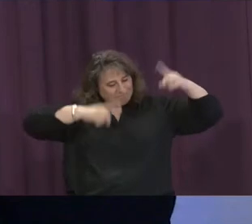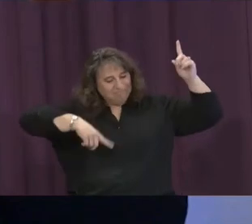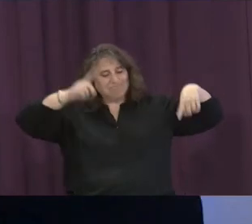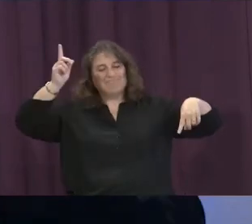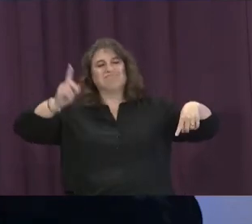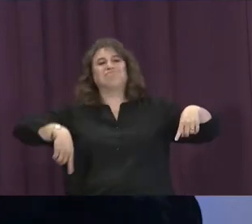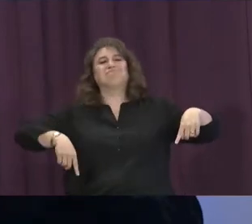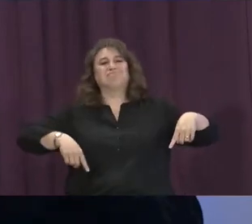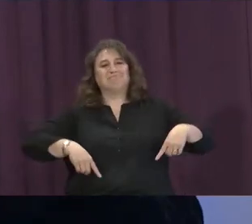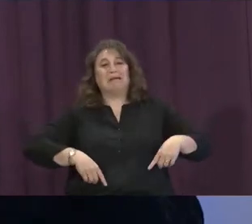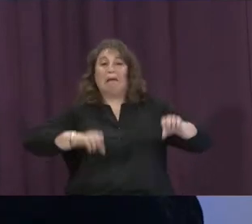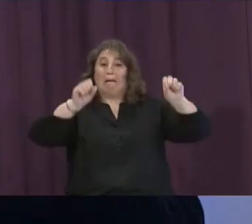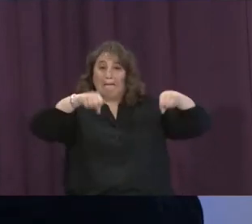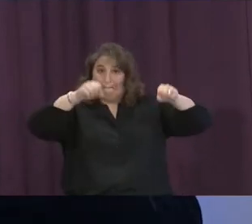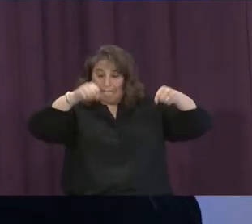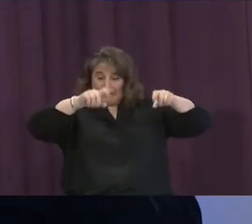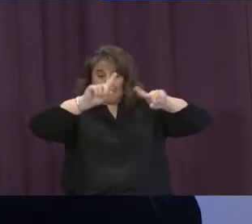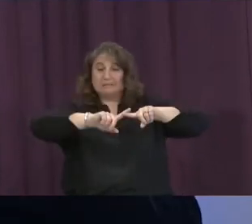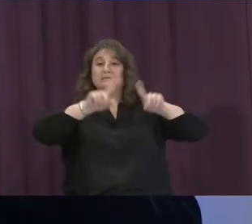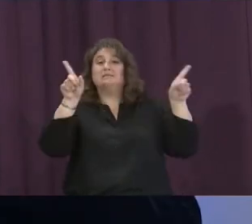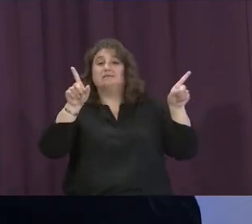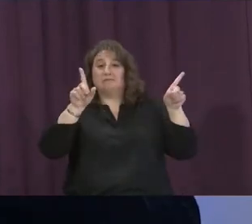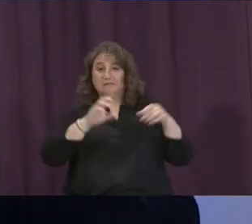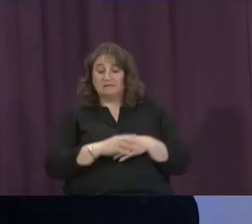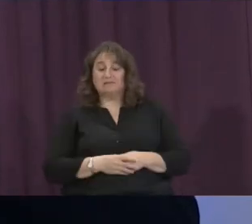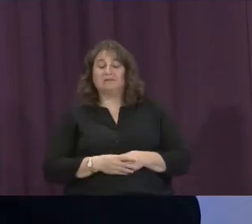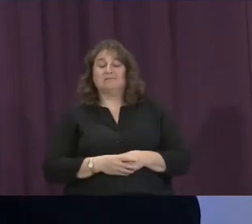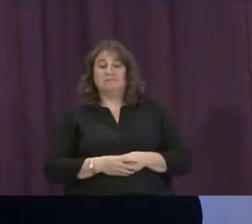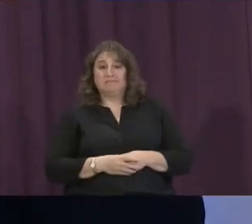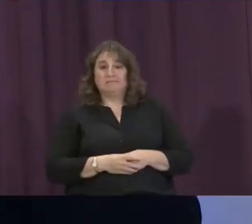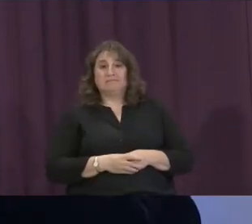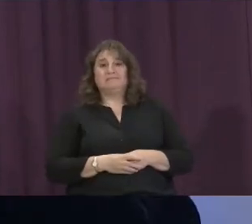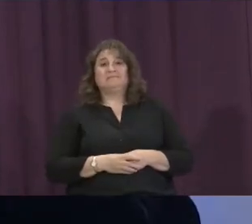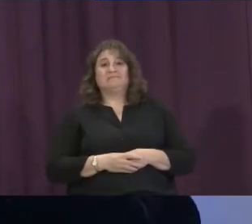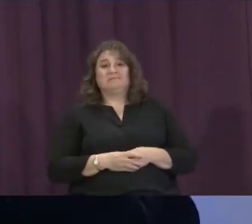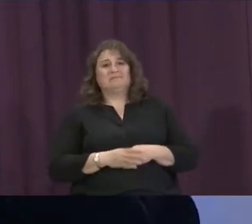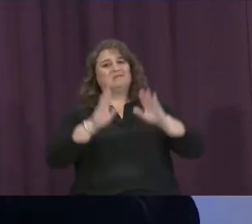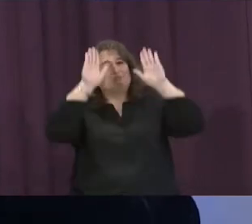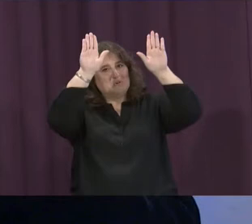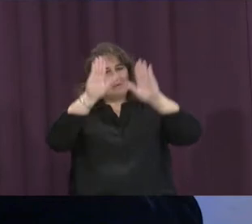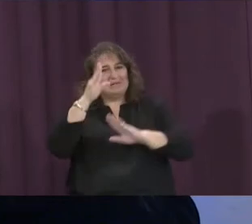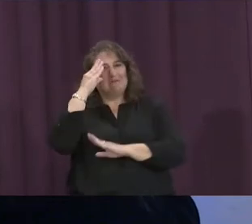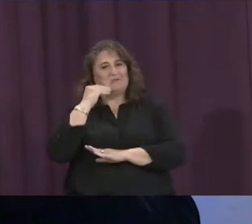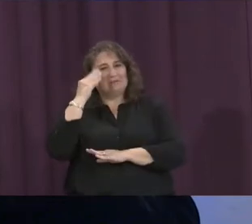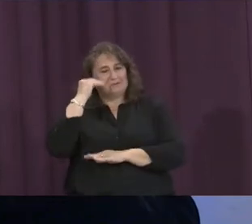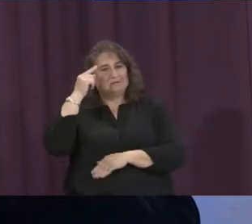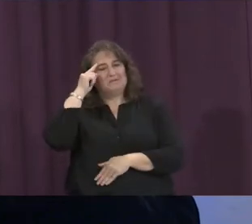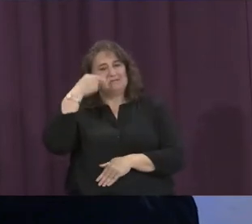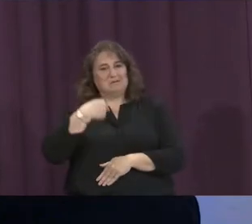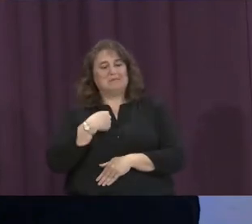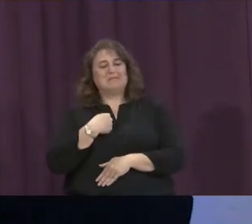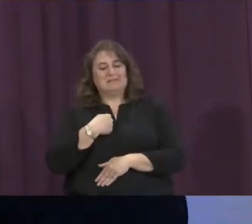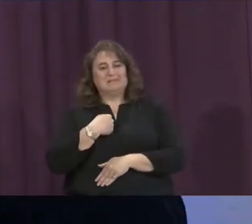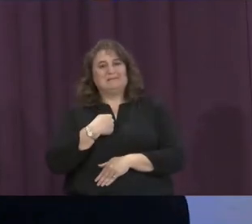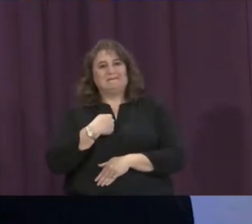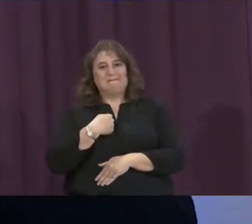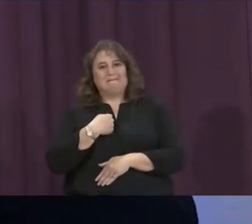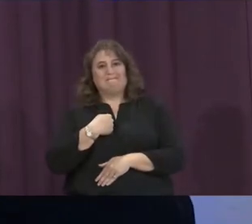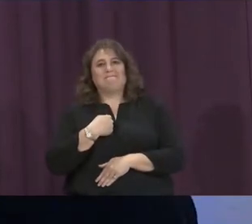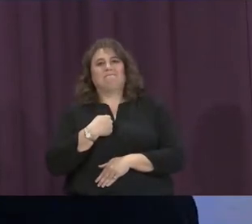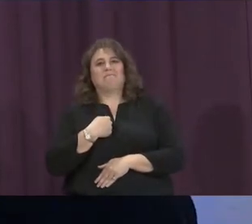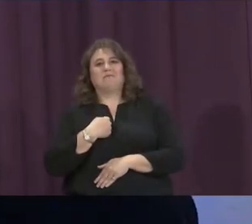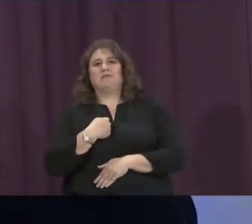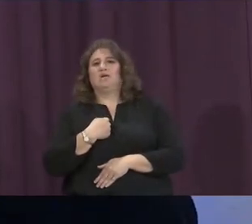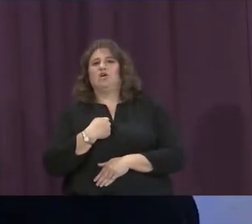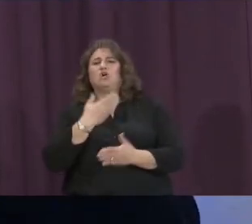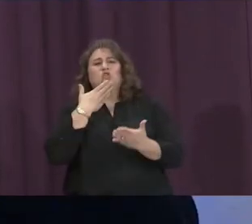just lots of different abilities. Um, and that was wonderful to me. It was like, we could have these really